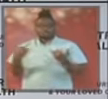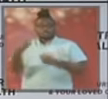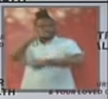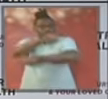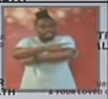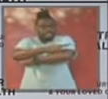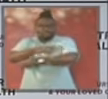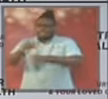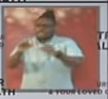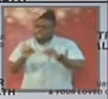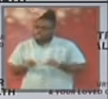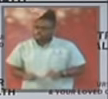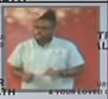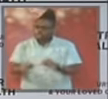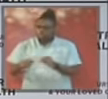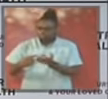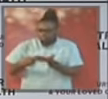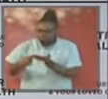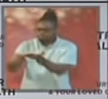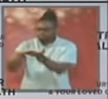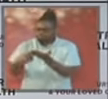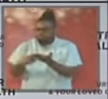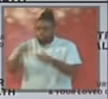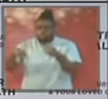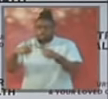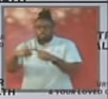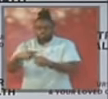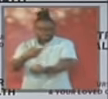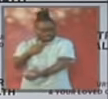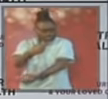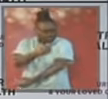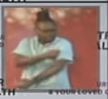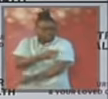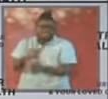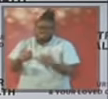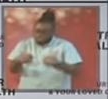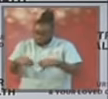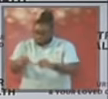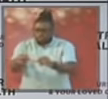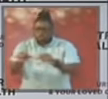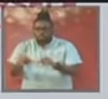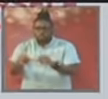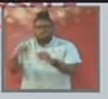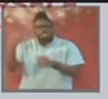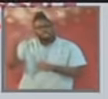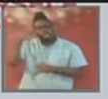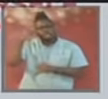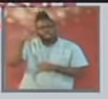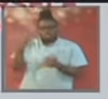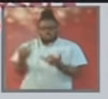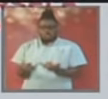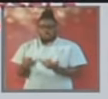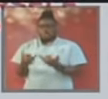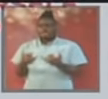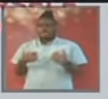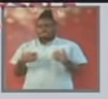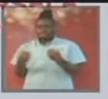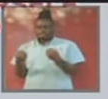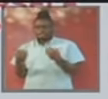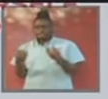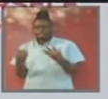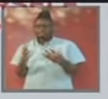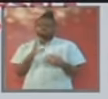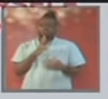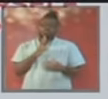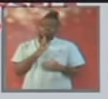discussion on vaccines. I think it's a very topical issue, and rightly so, because many